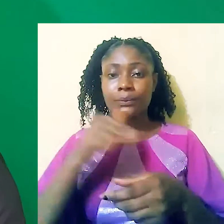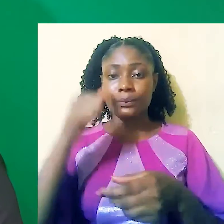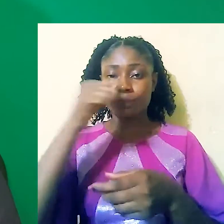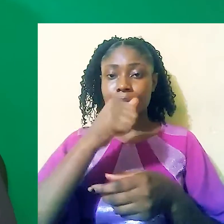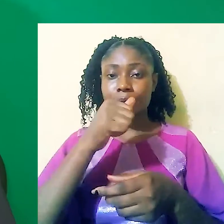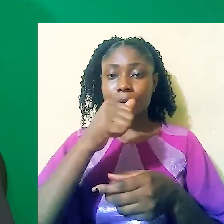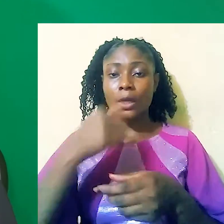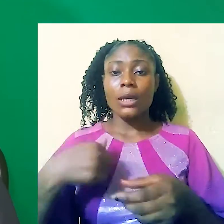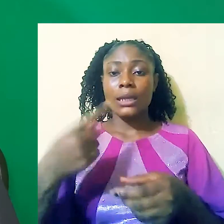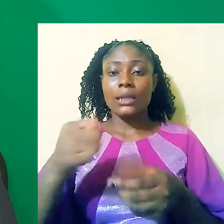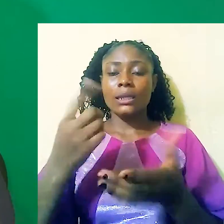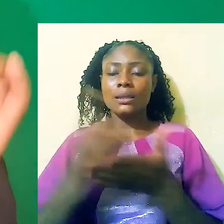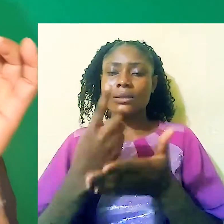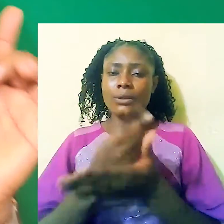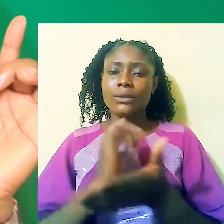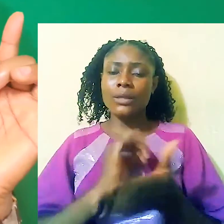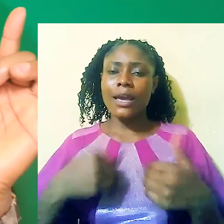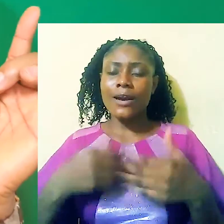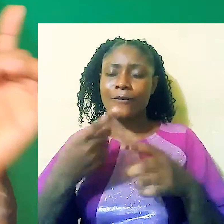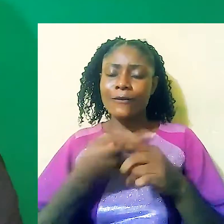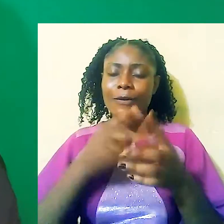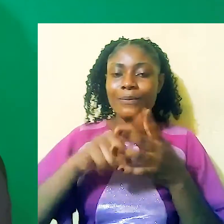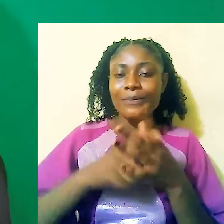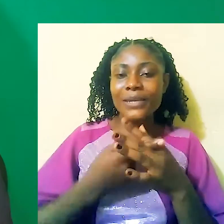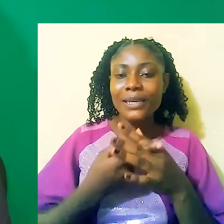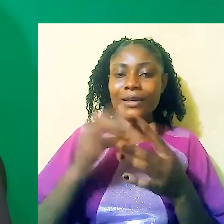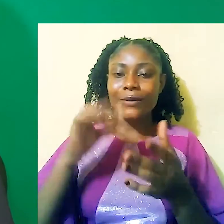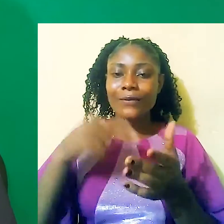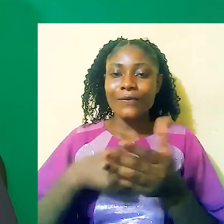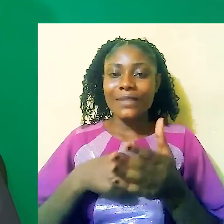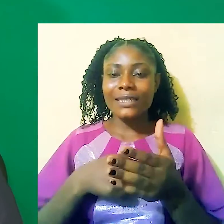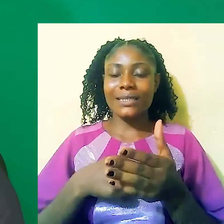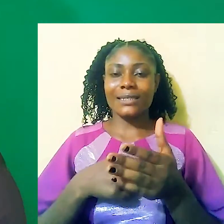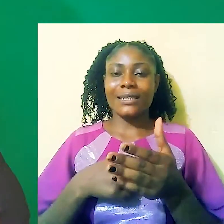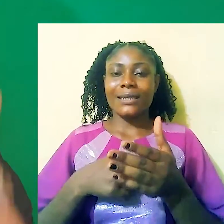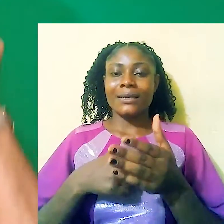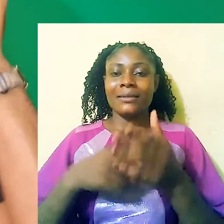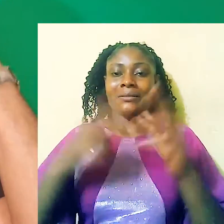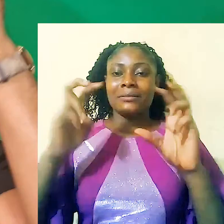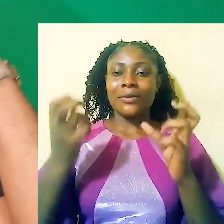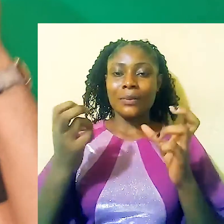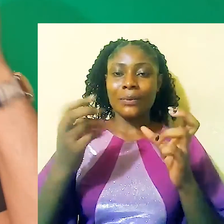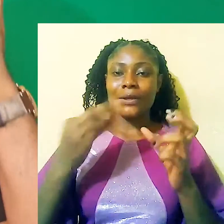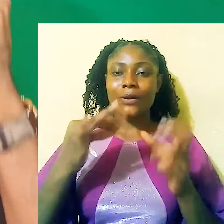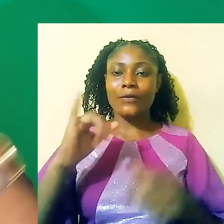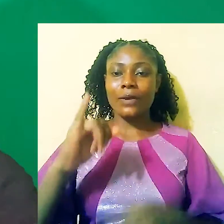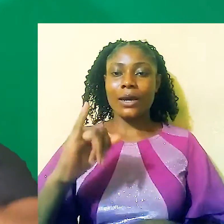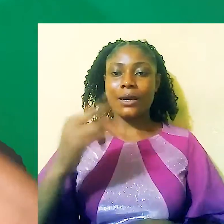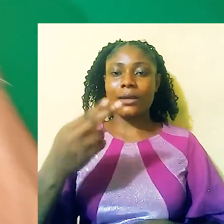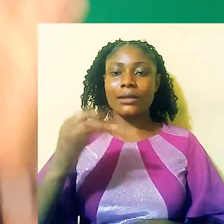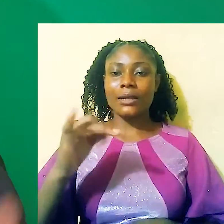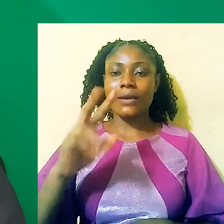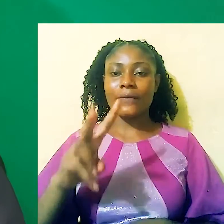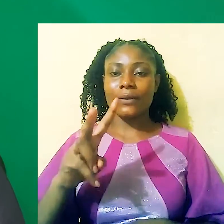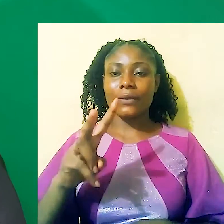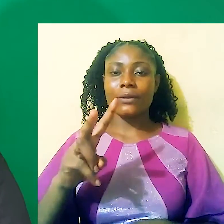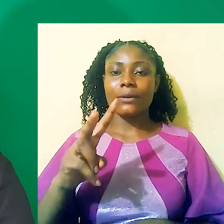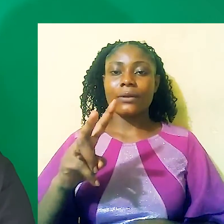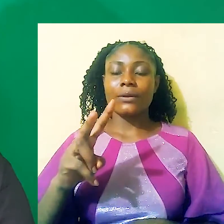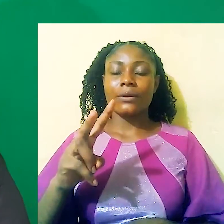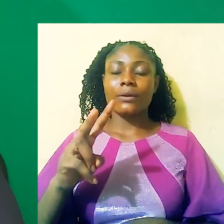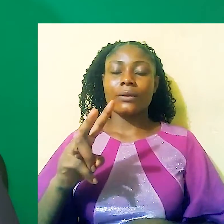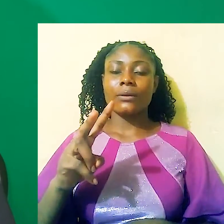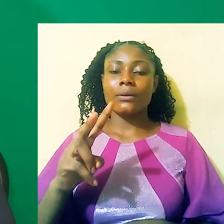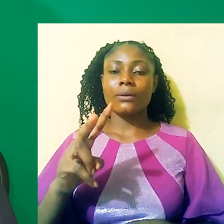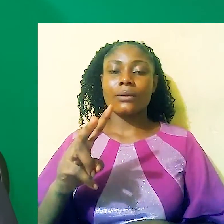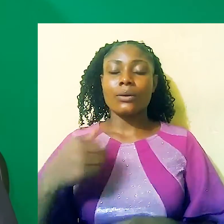about sign languages in Africa. The discussion I had from the beginning of this series of Indigenous